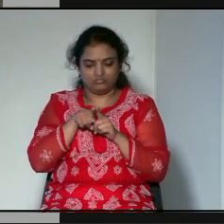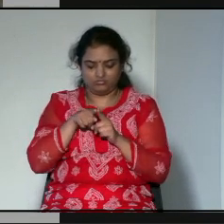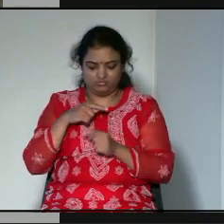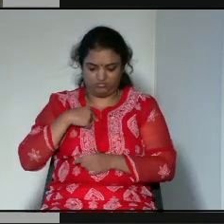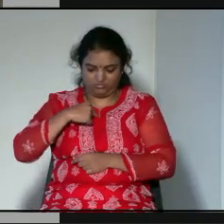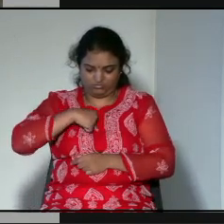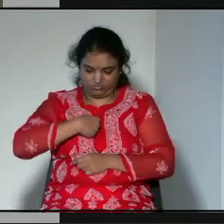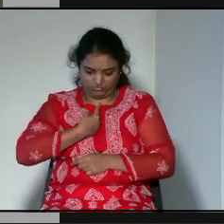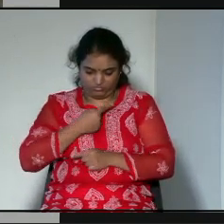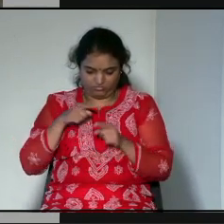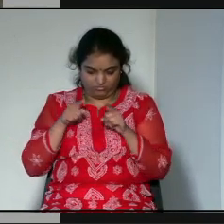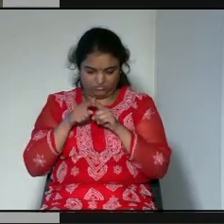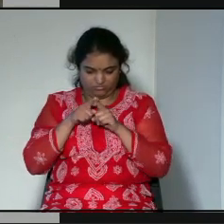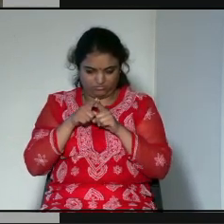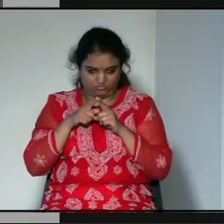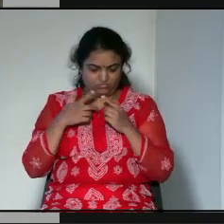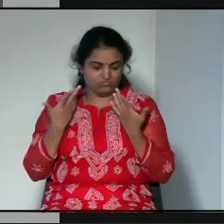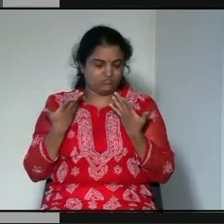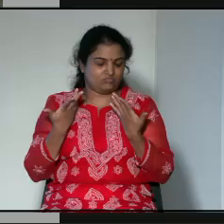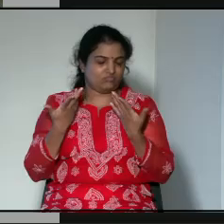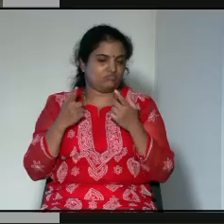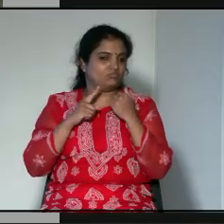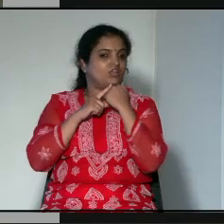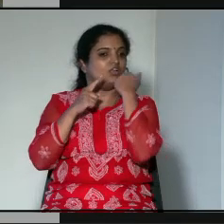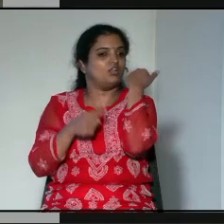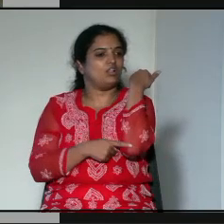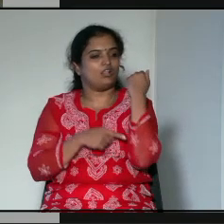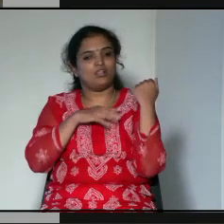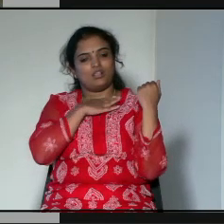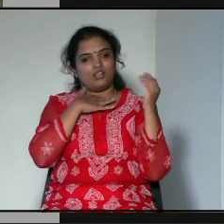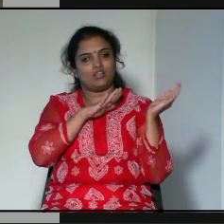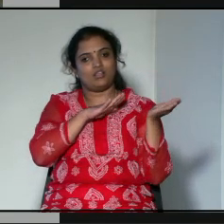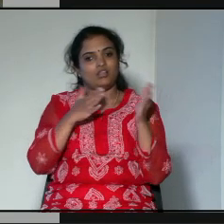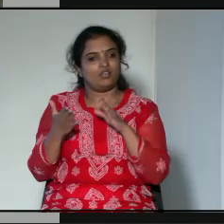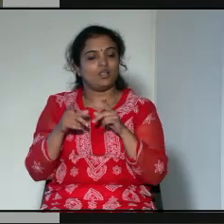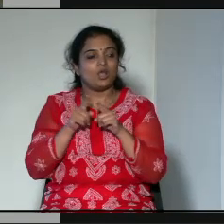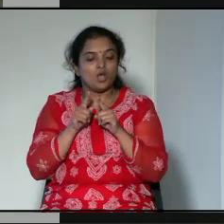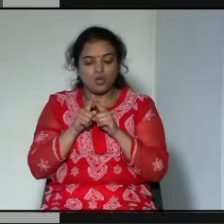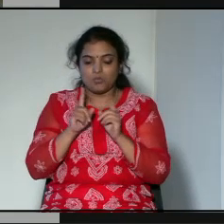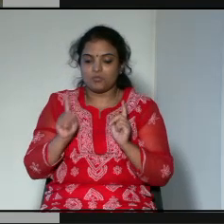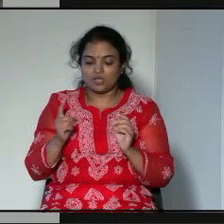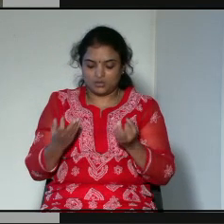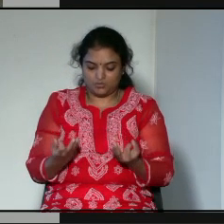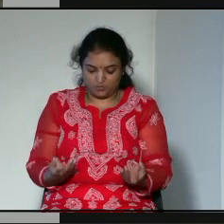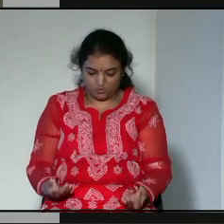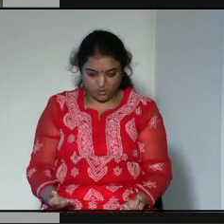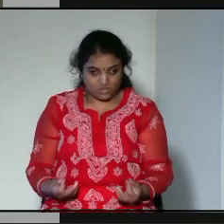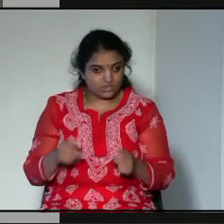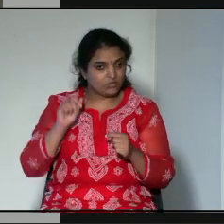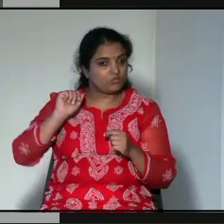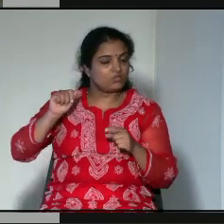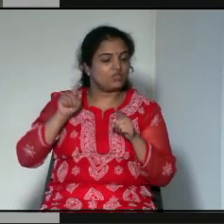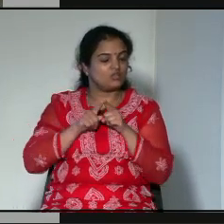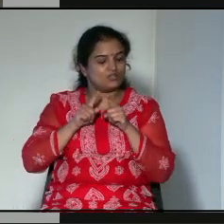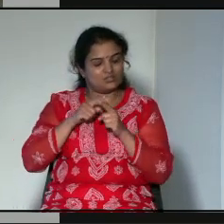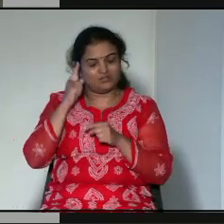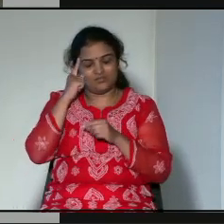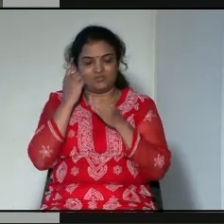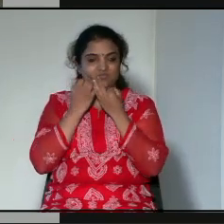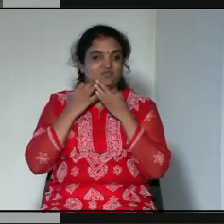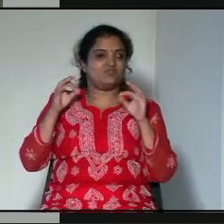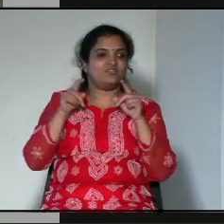death as a final act of self-surrender. Like the Buddhist monks of yore, she too had freed herself from